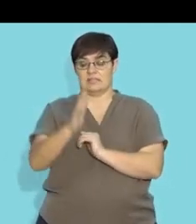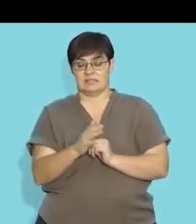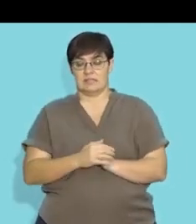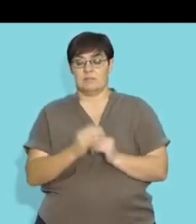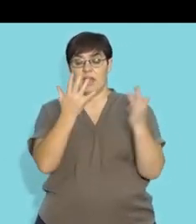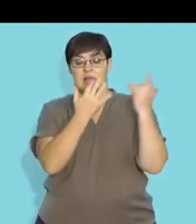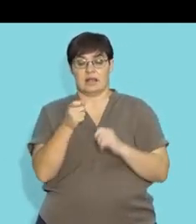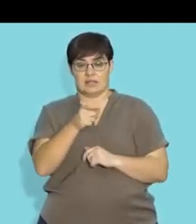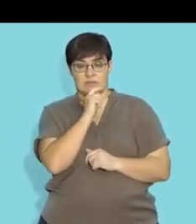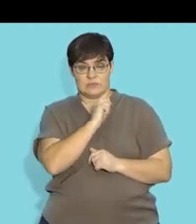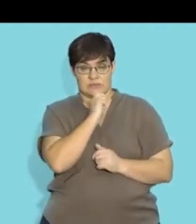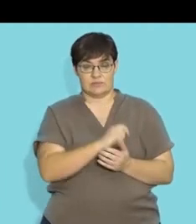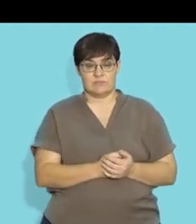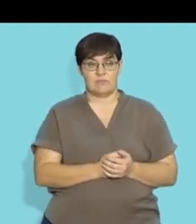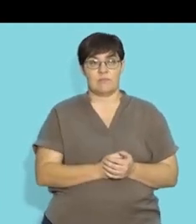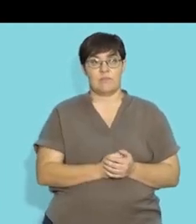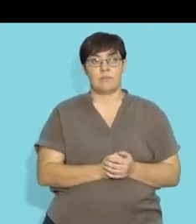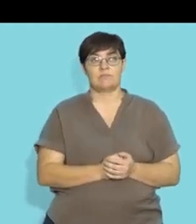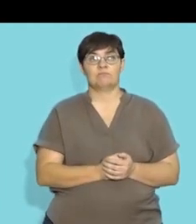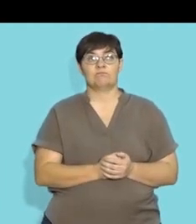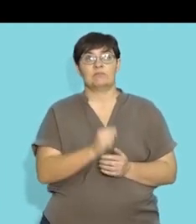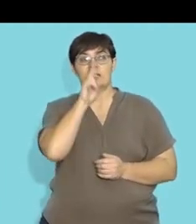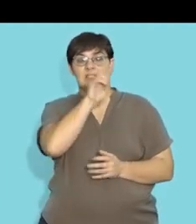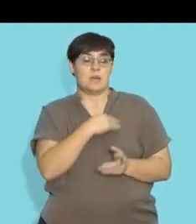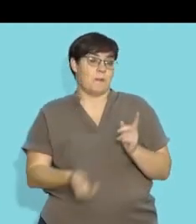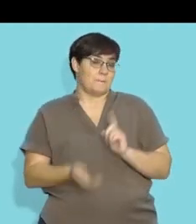1.126. Then I'm going to use my calculator to do